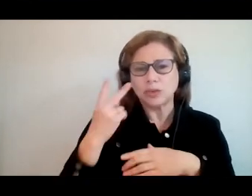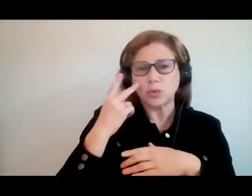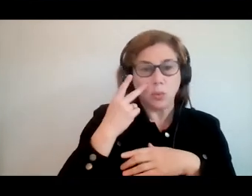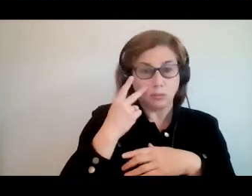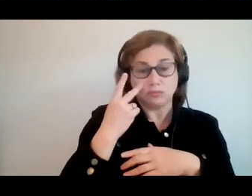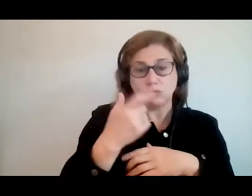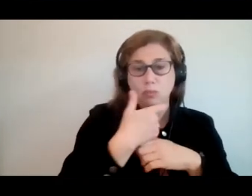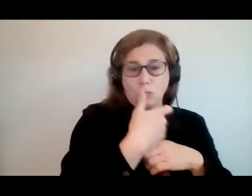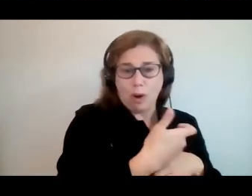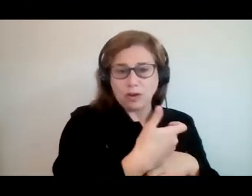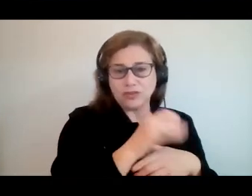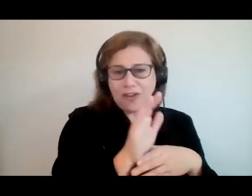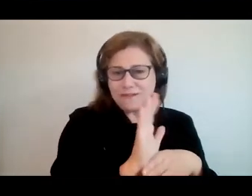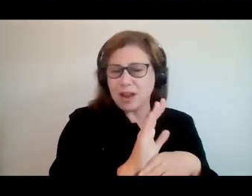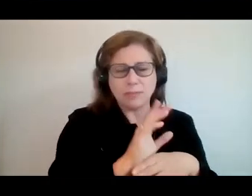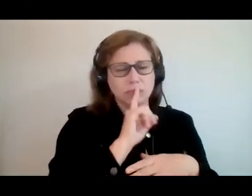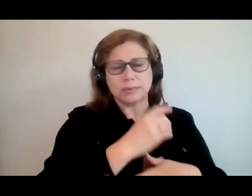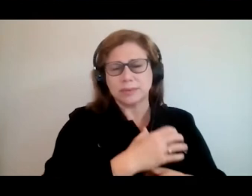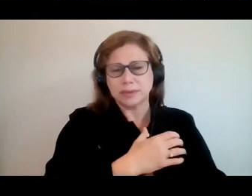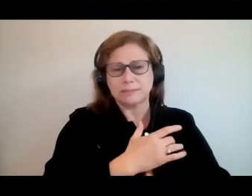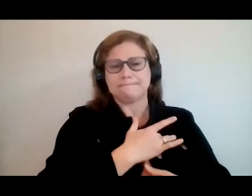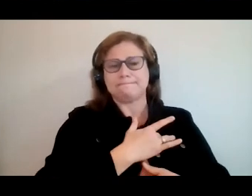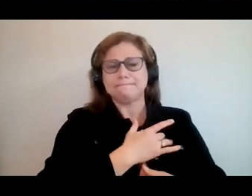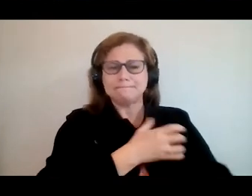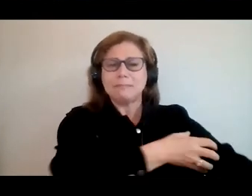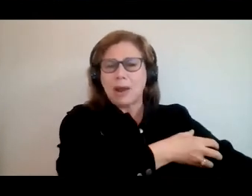and makes it all that much stronger. Another key